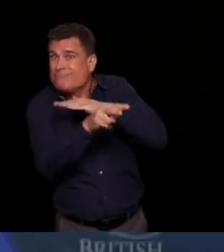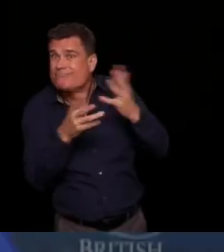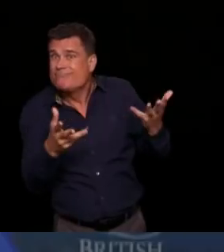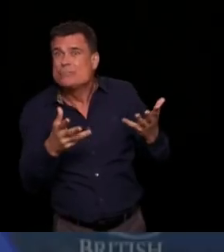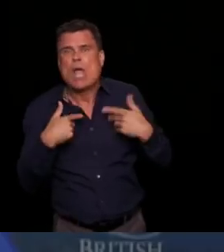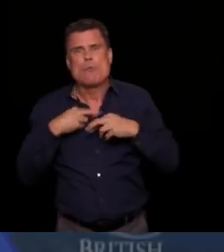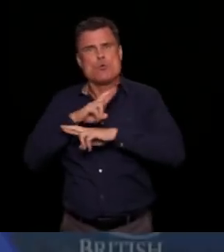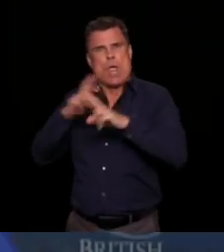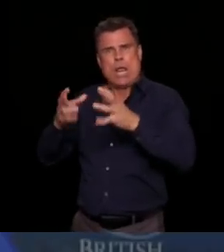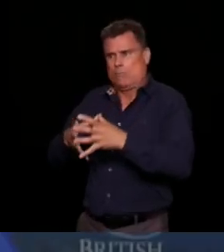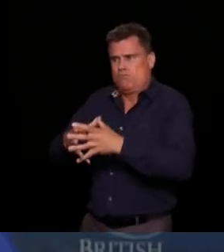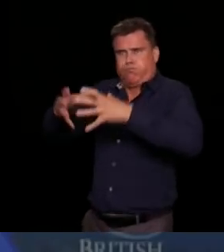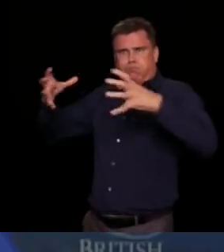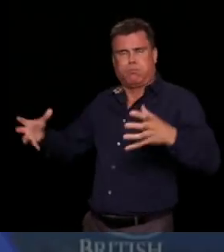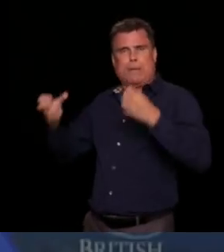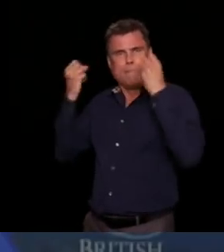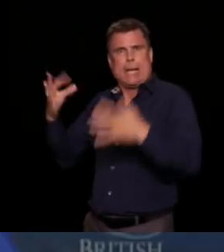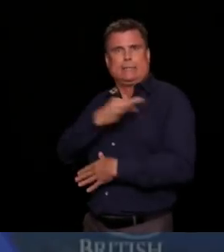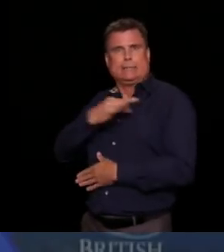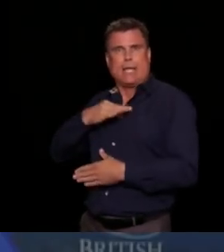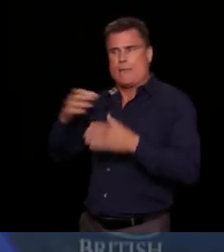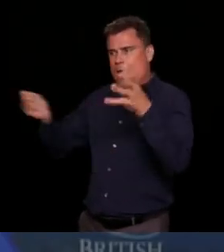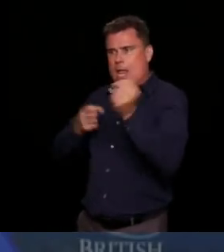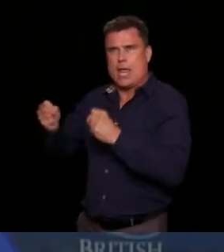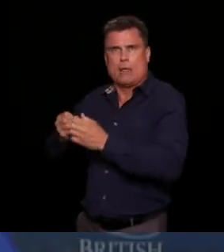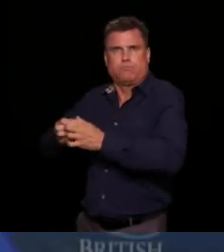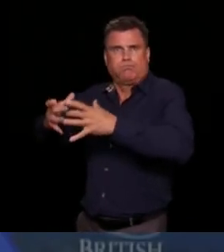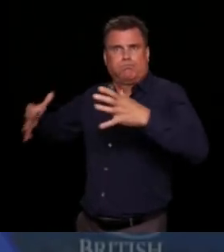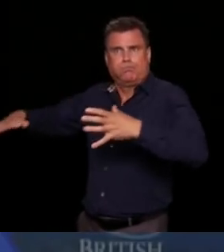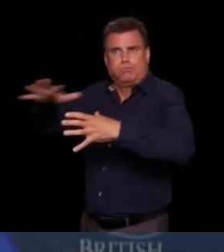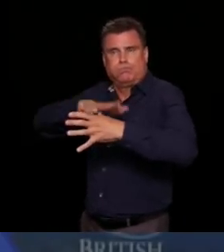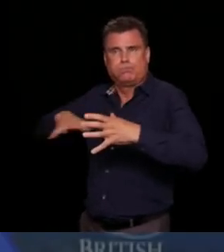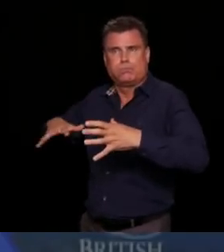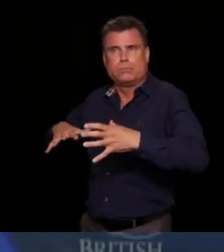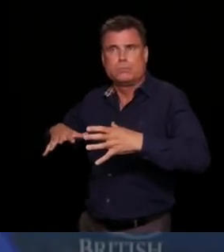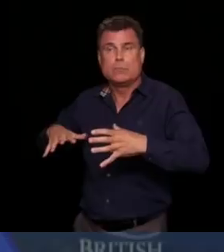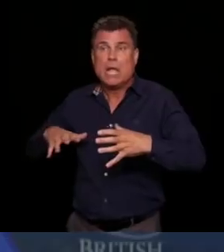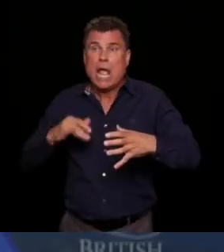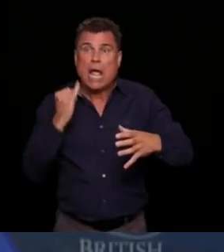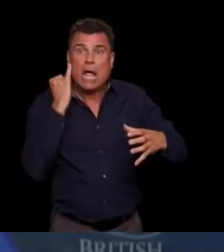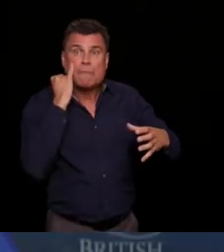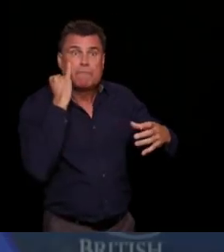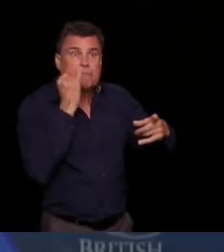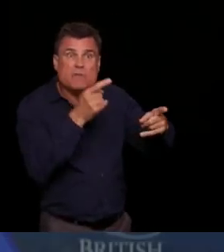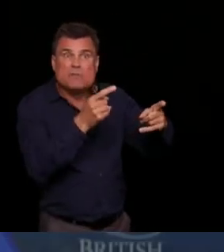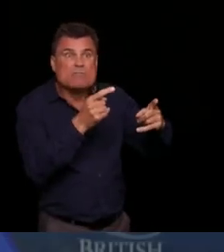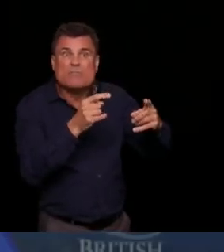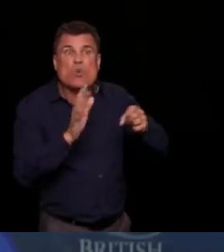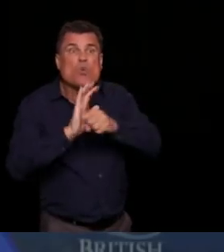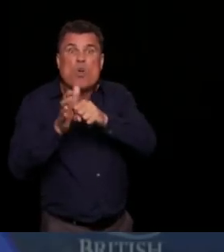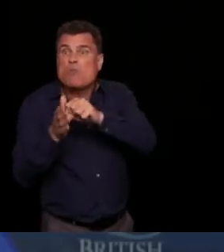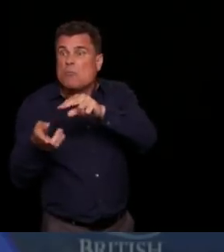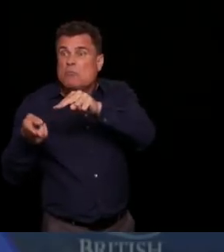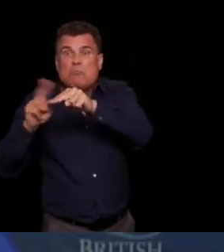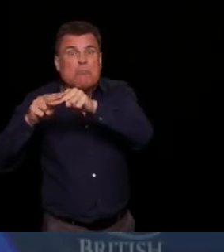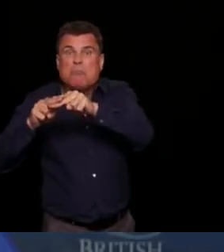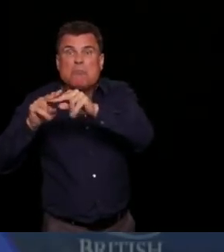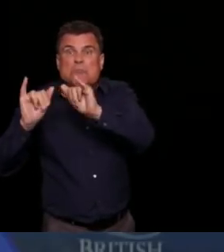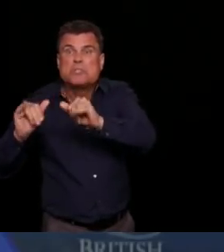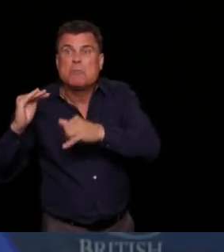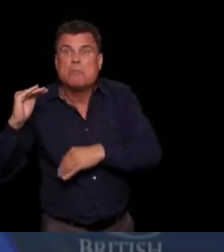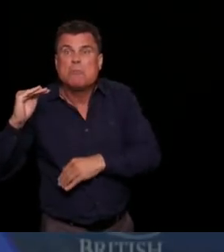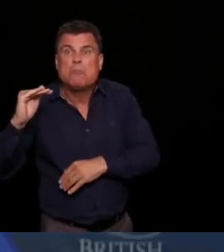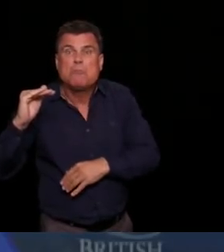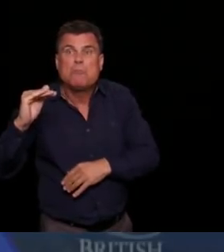is there. Should that not happen, then the hiring of these 500 contact tracers will allow the rest of our public